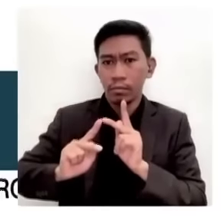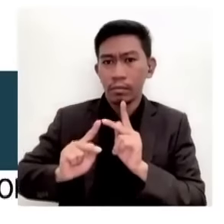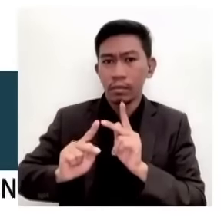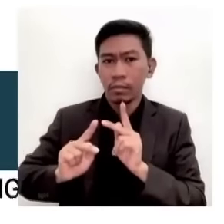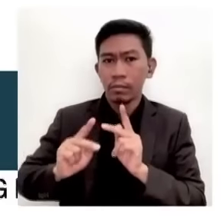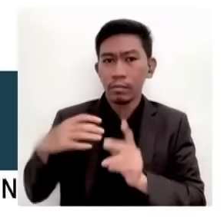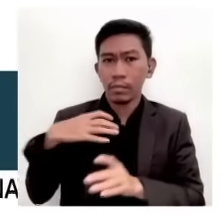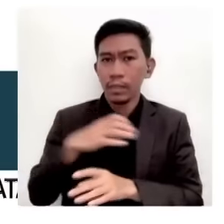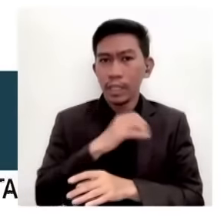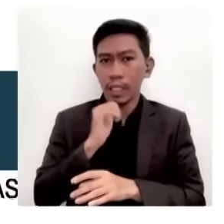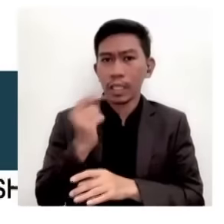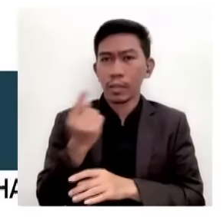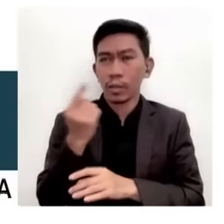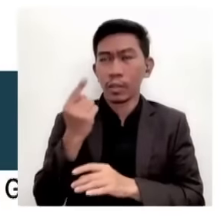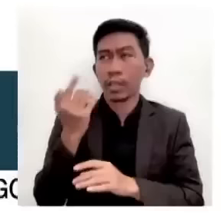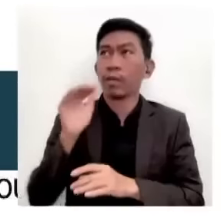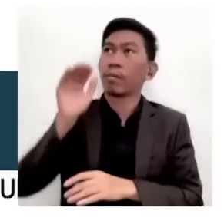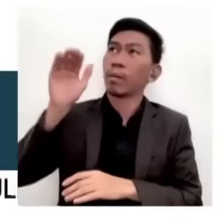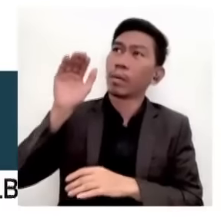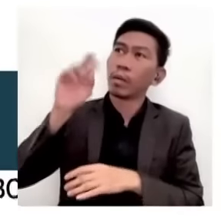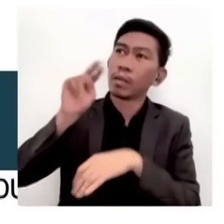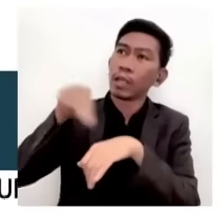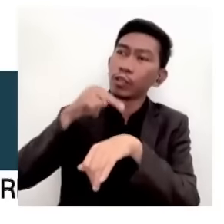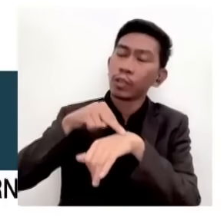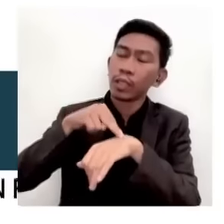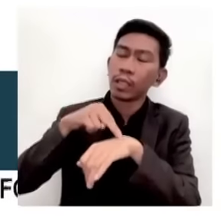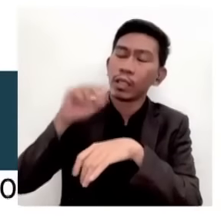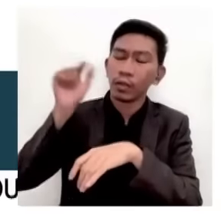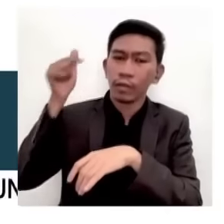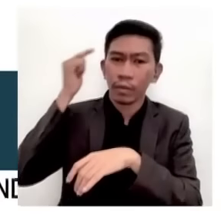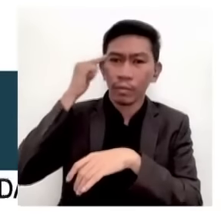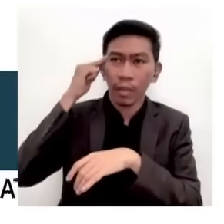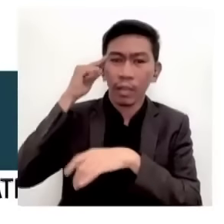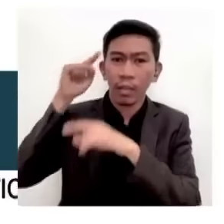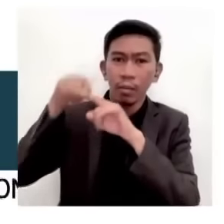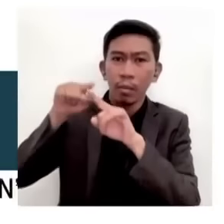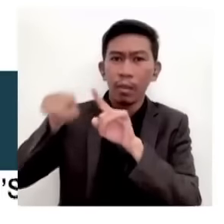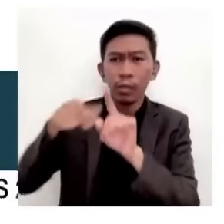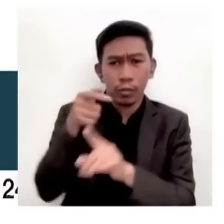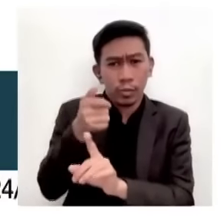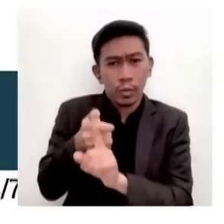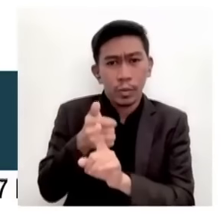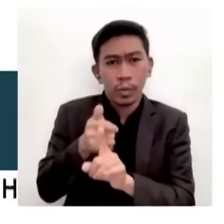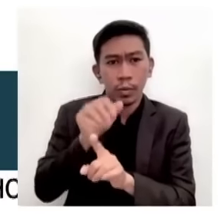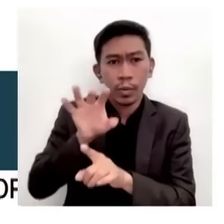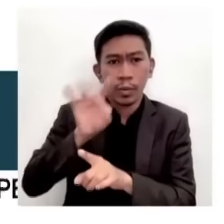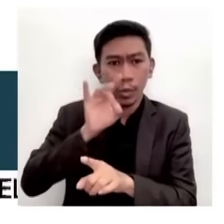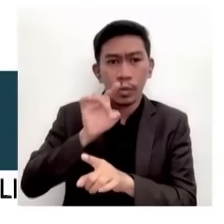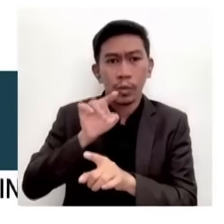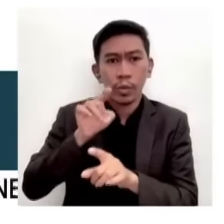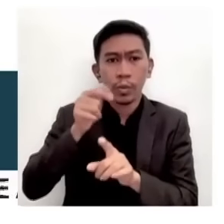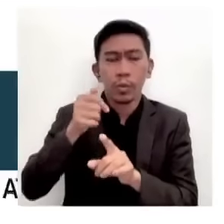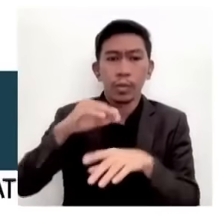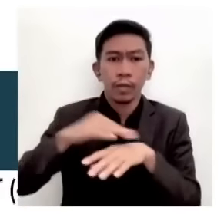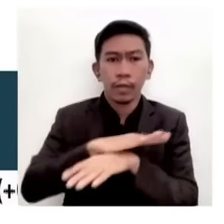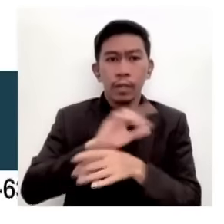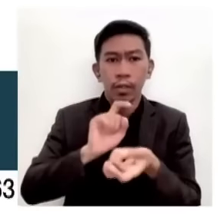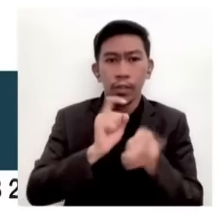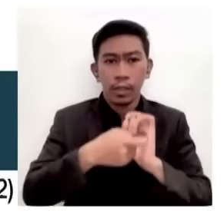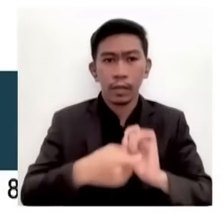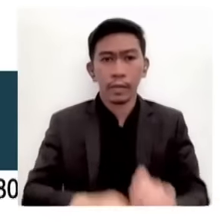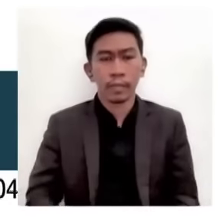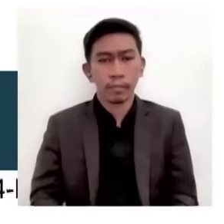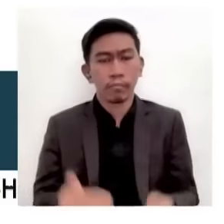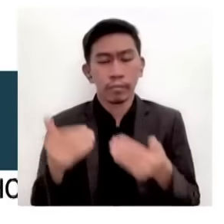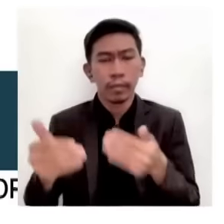yes, to look true. To the national government to help your constituents. You're there. You're in a position to affect change. Go ahead. Yes,